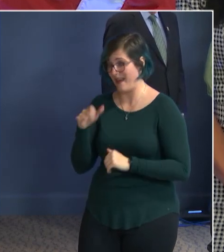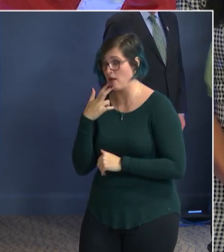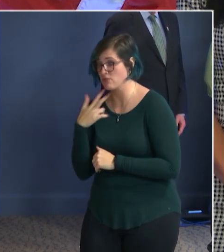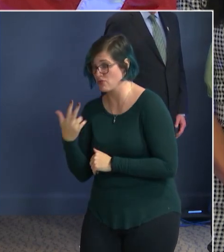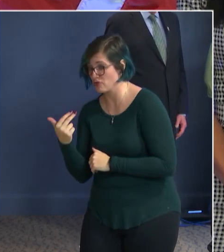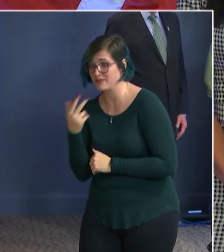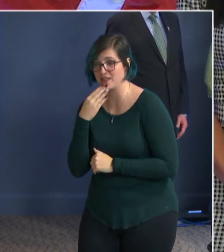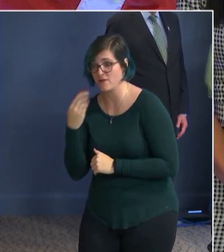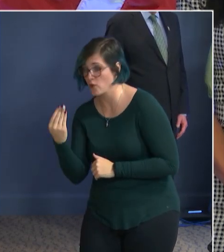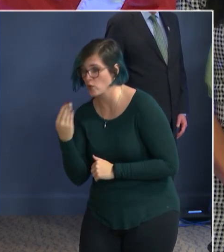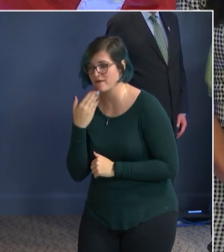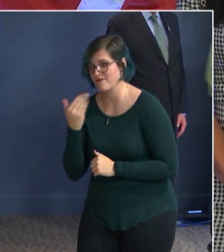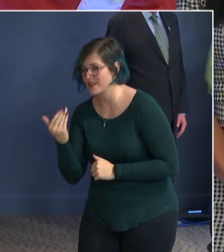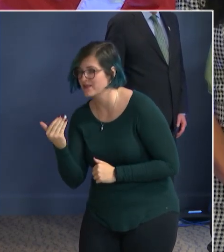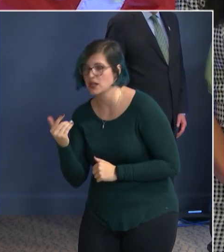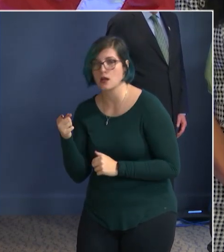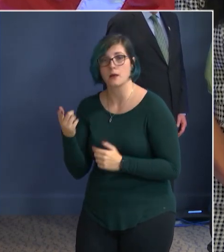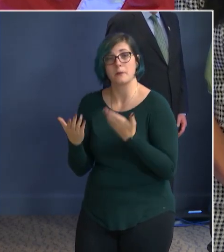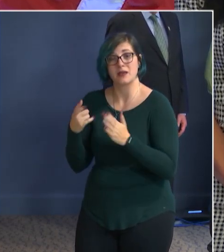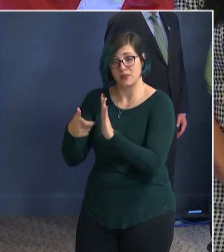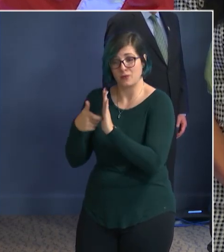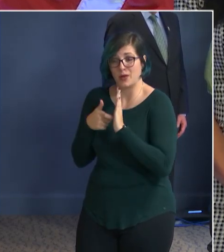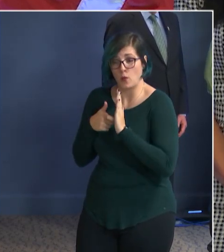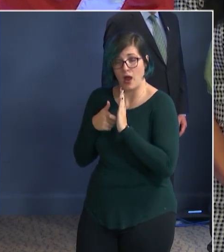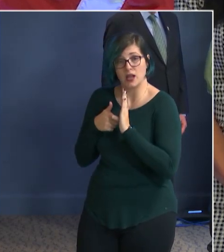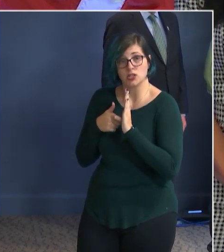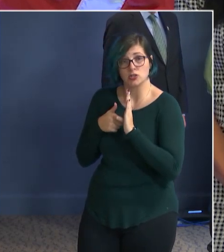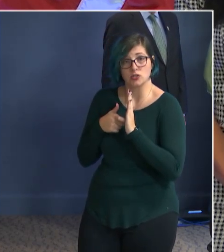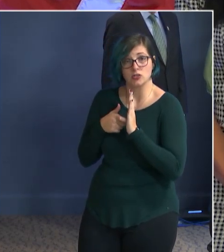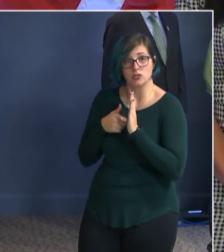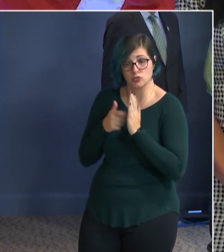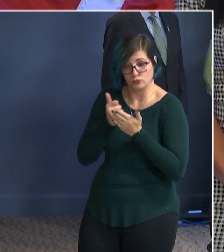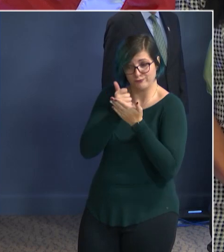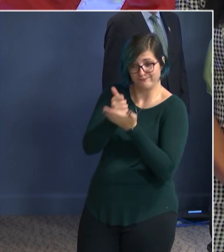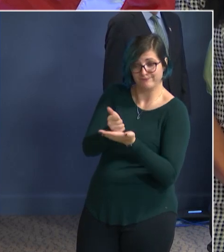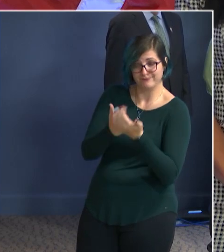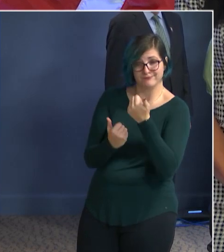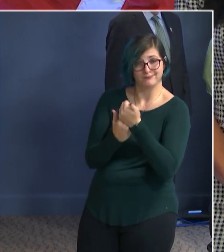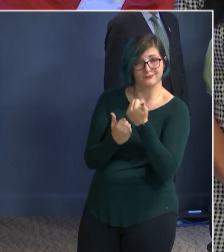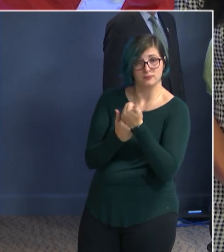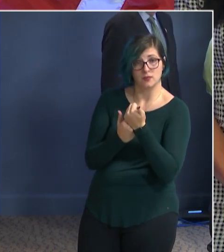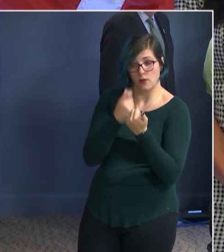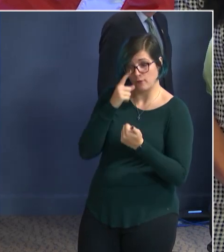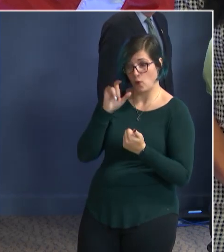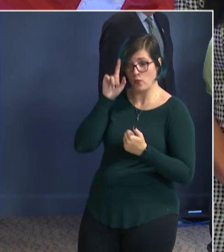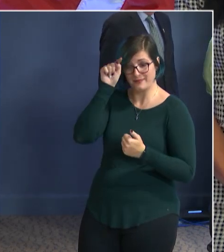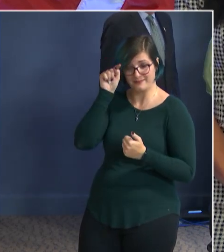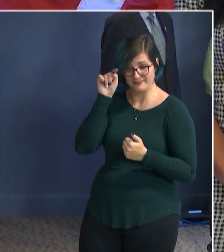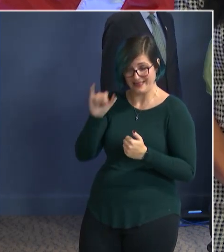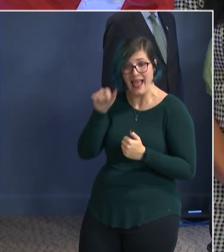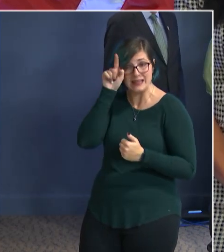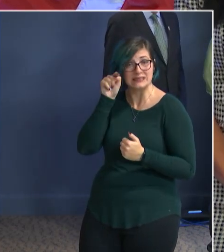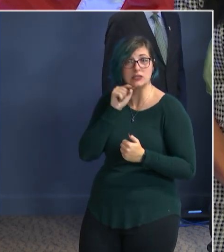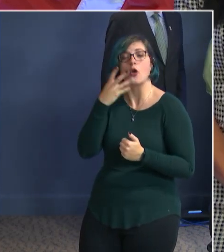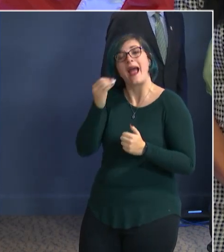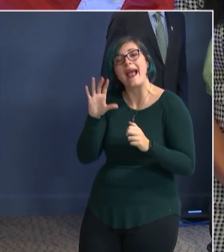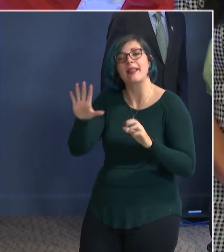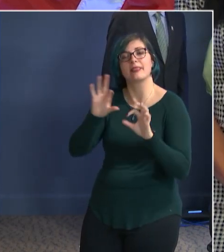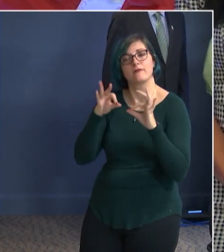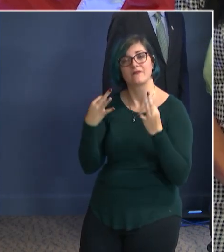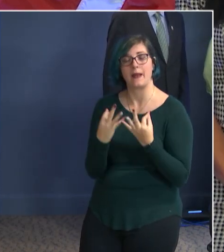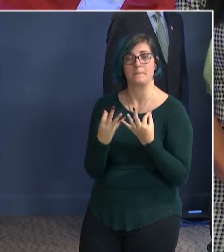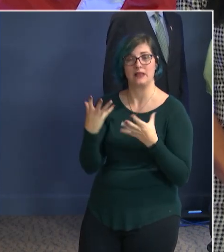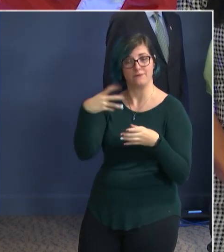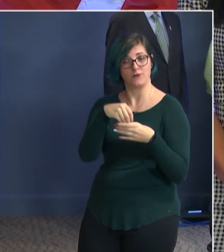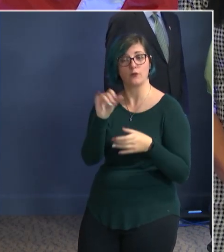or 14-year-old, 15-year-old, we may have to require it for that teenager and his family. And so we want